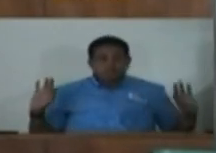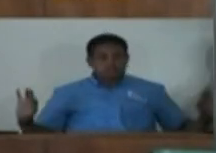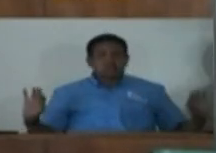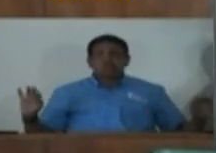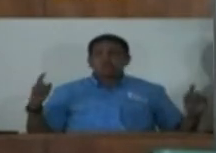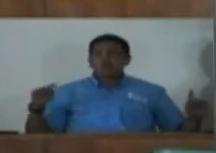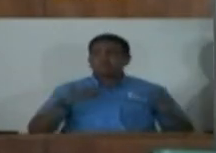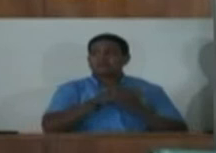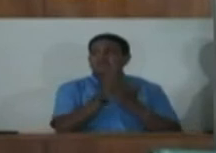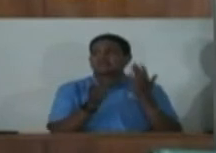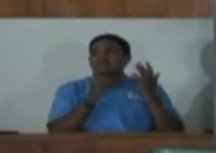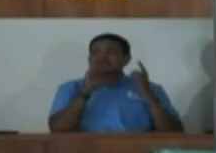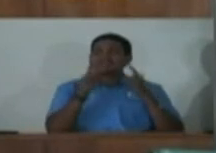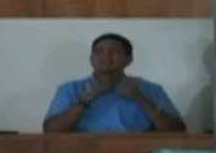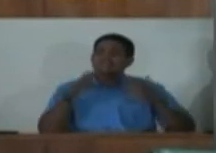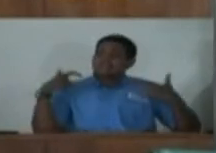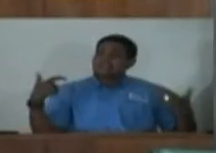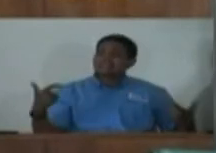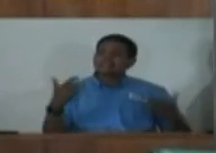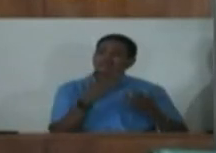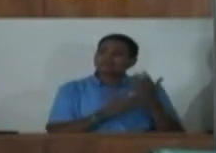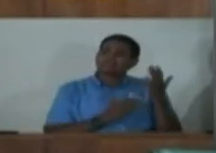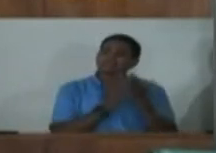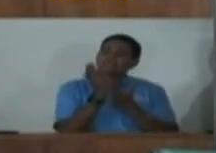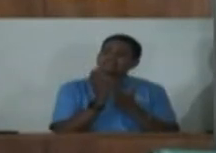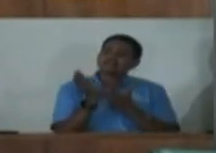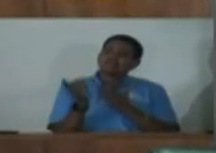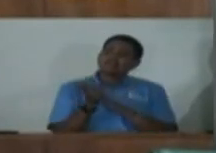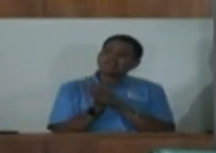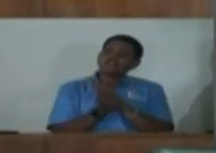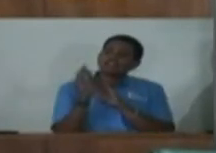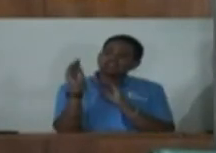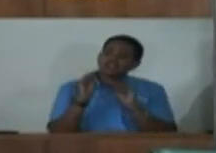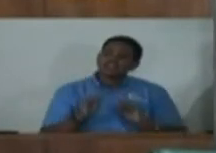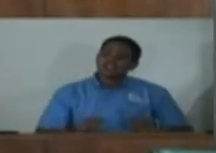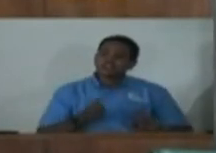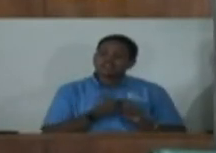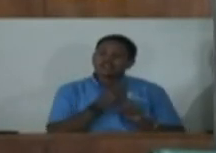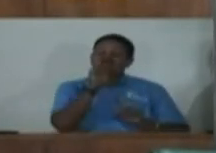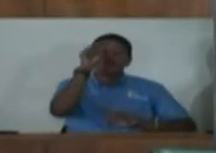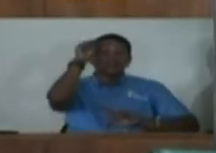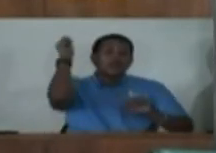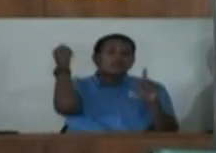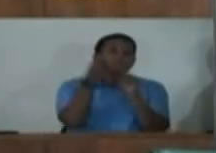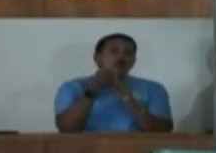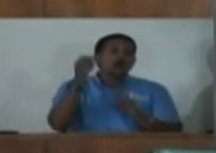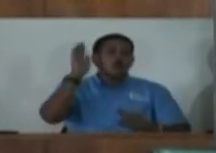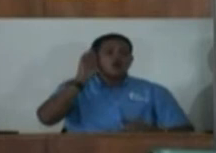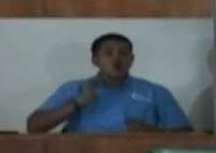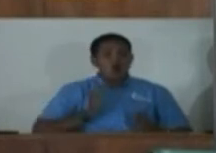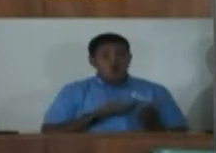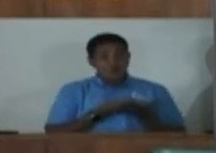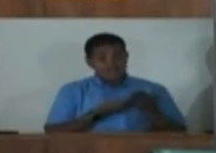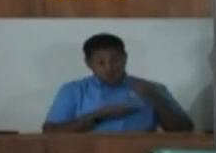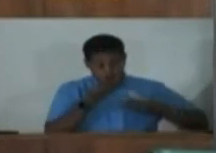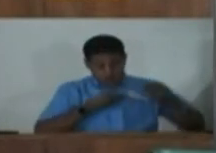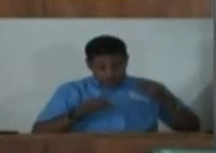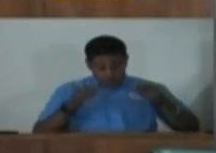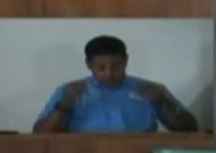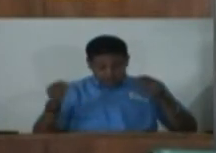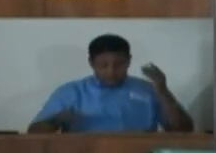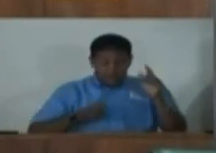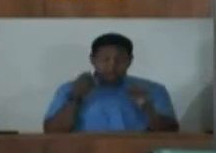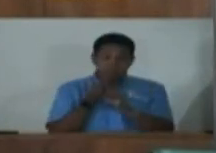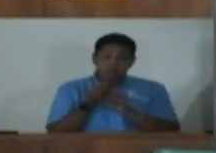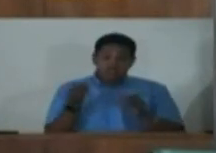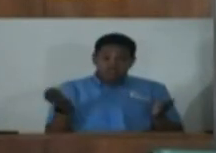these are significant pieces, as I said, of legislation that will affect our economy, affects